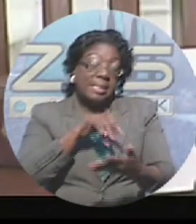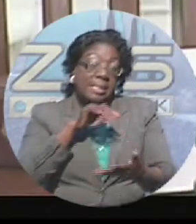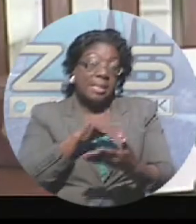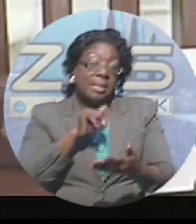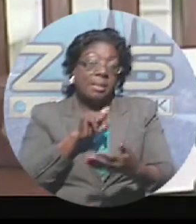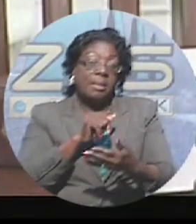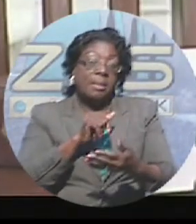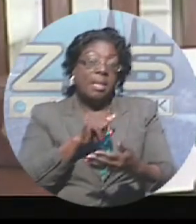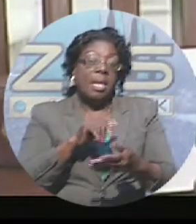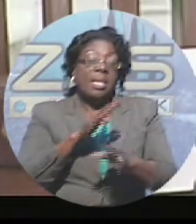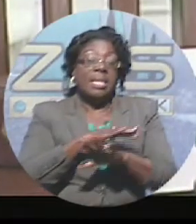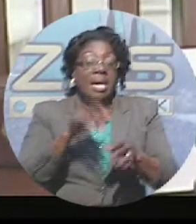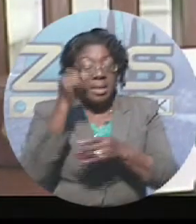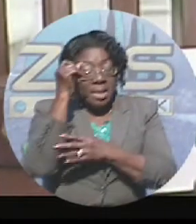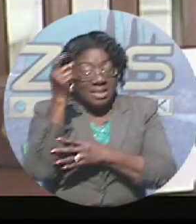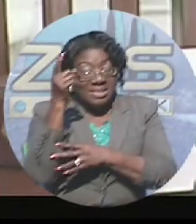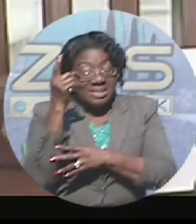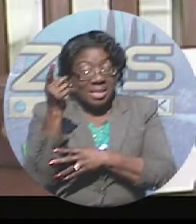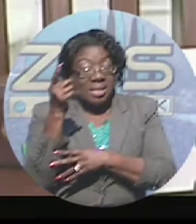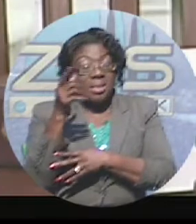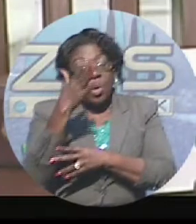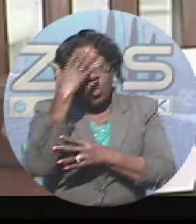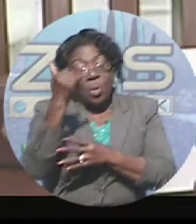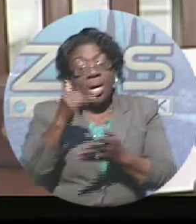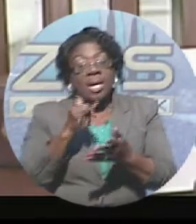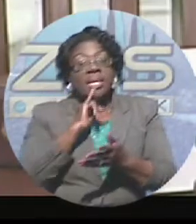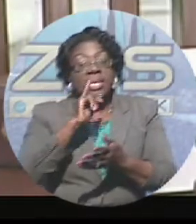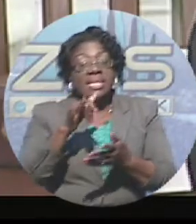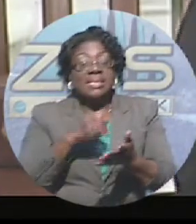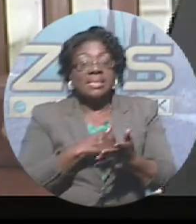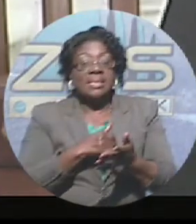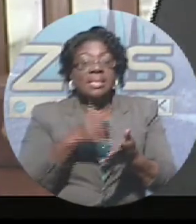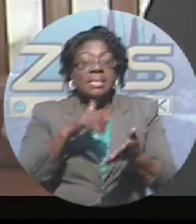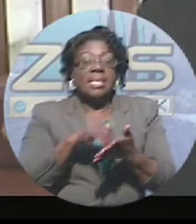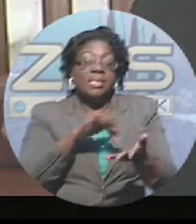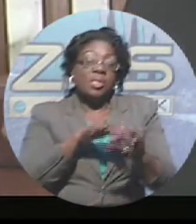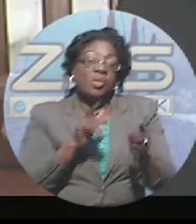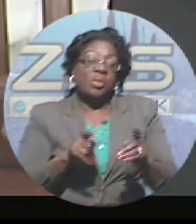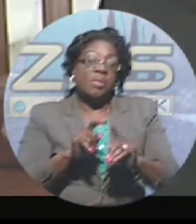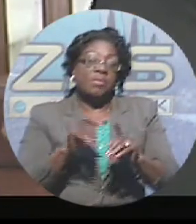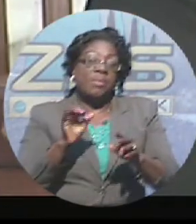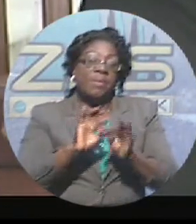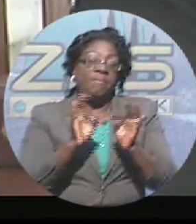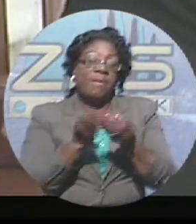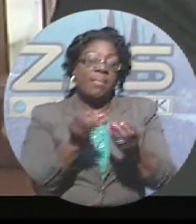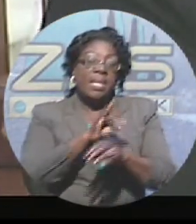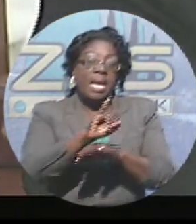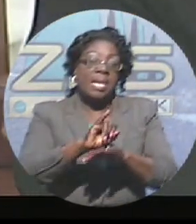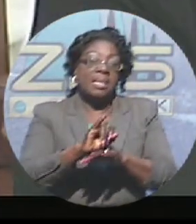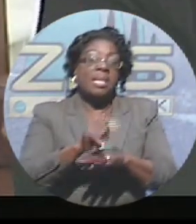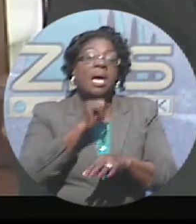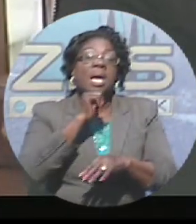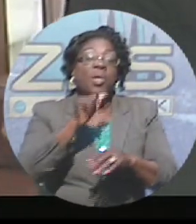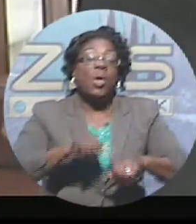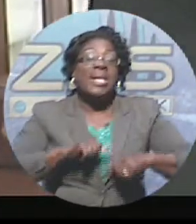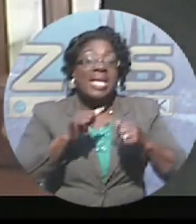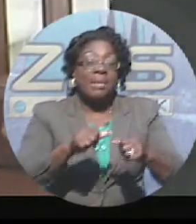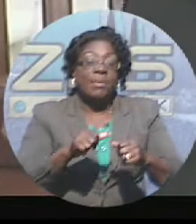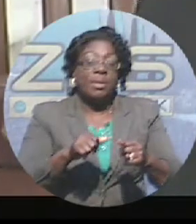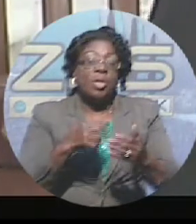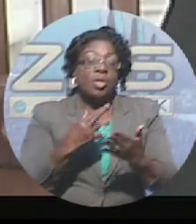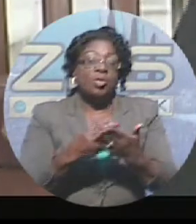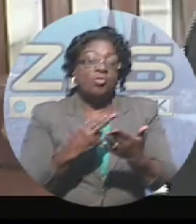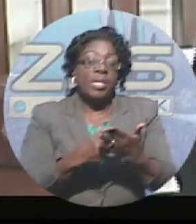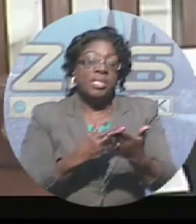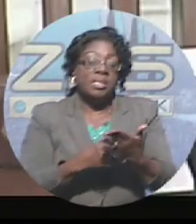understand why is it that students from the Family Islands are unable to register in New Providence for